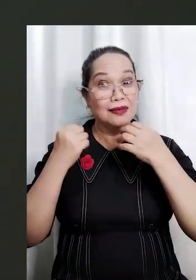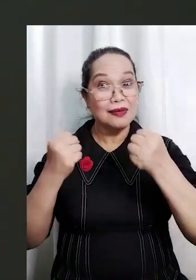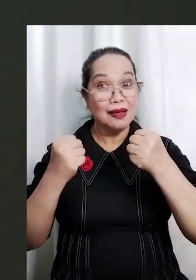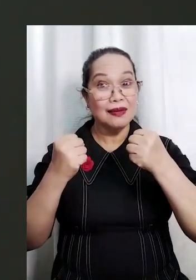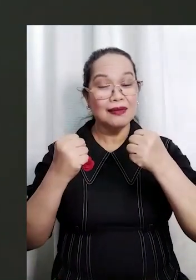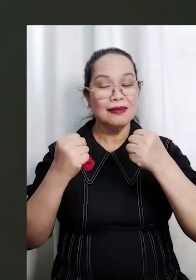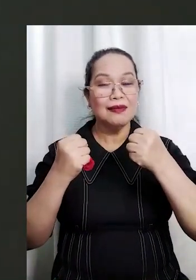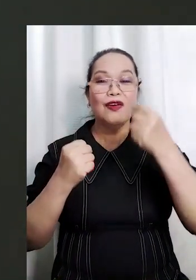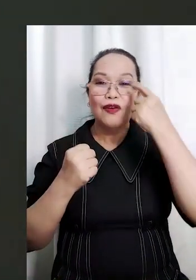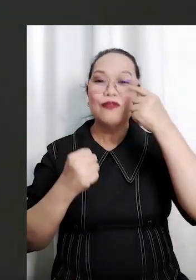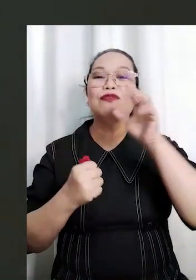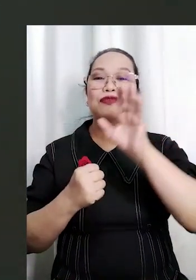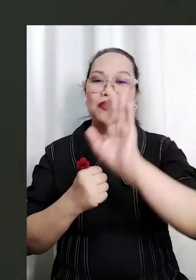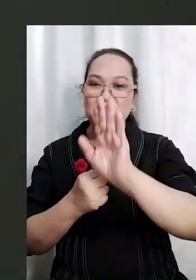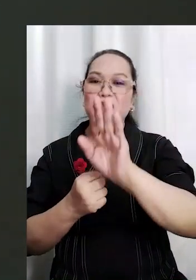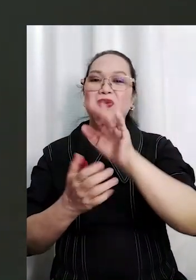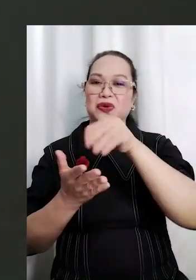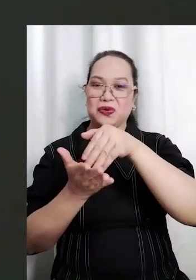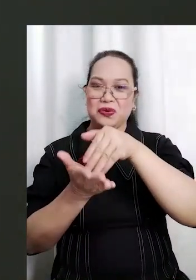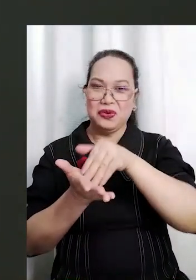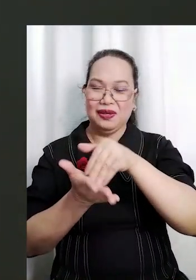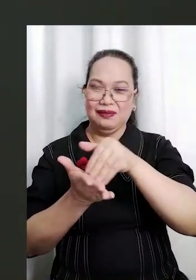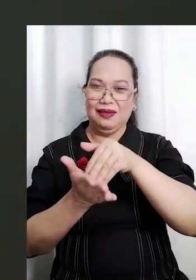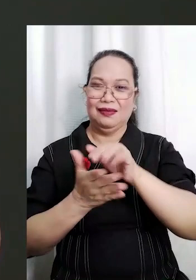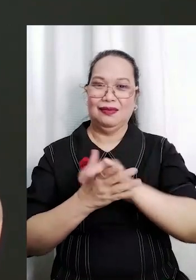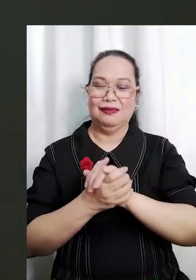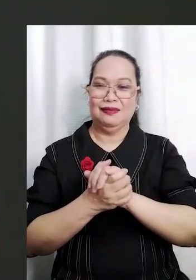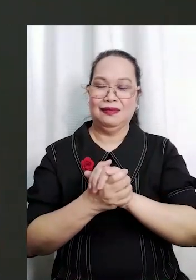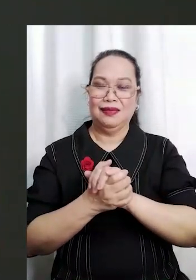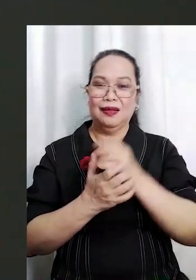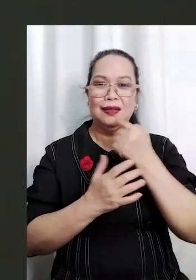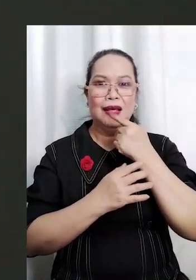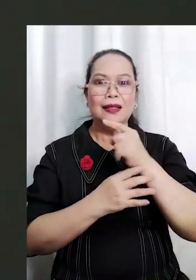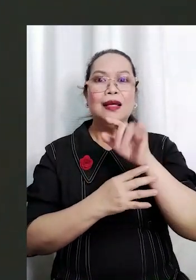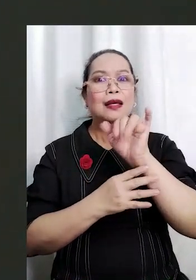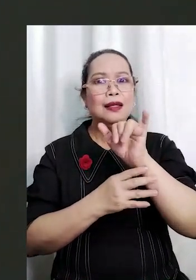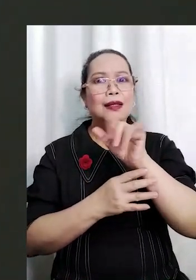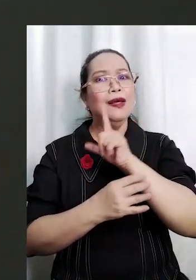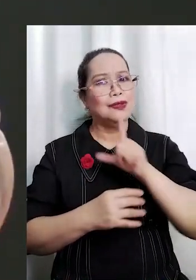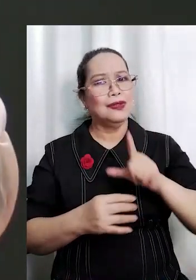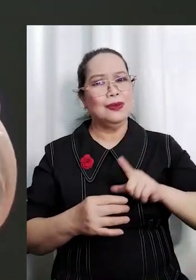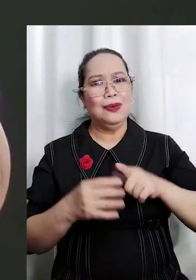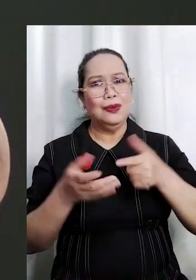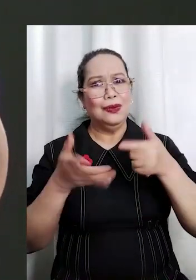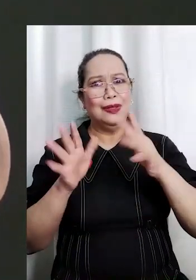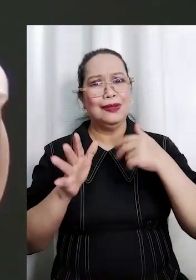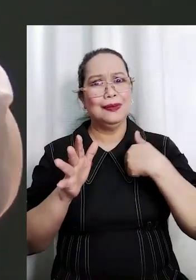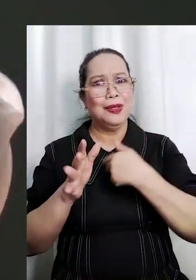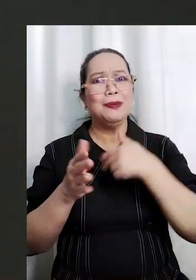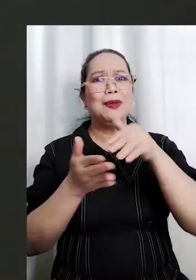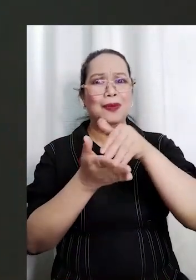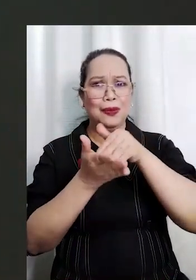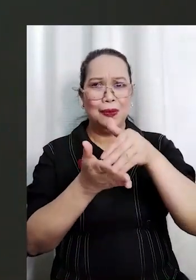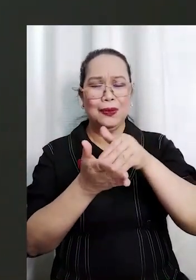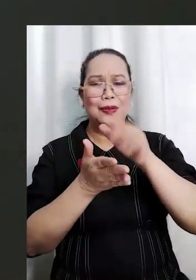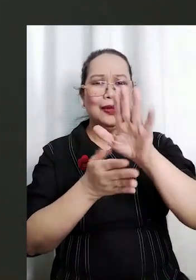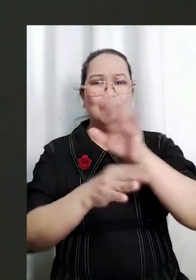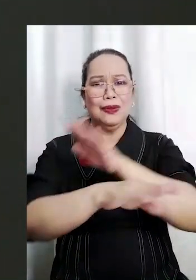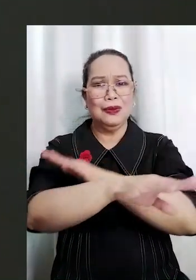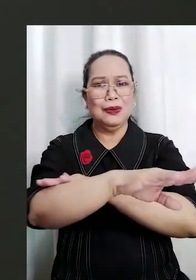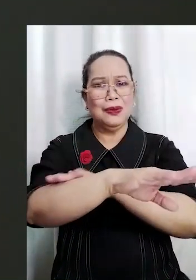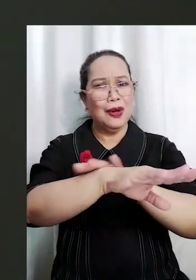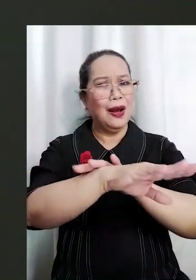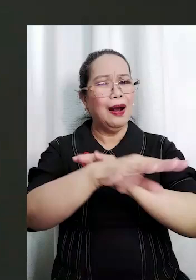ay para sa iyong kahinaan. And then I would answer, "Yes, Lord, so let me be weak in